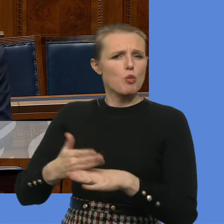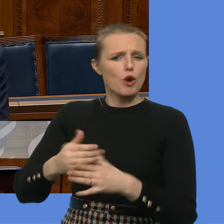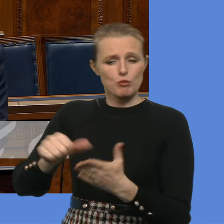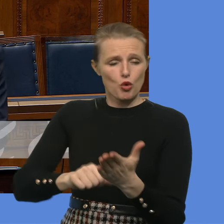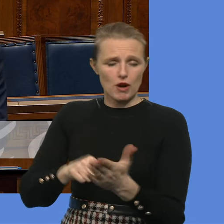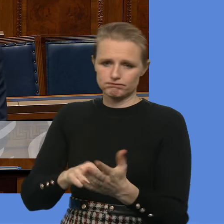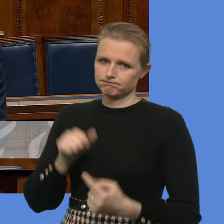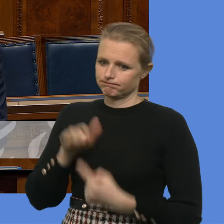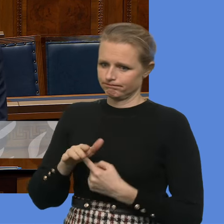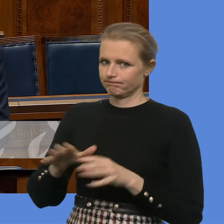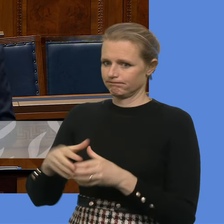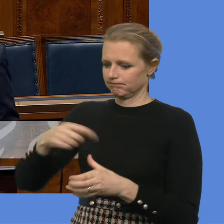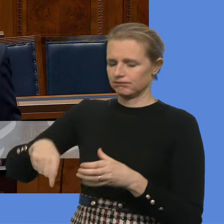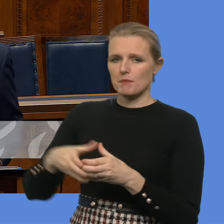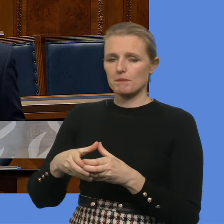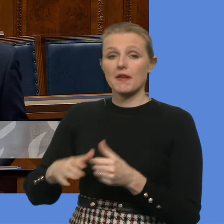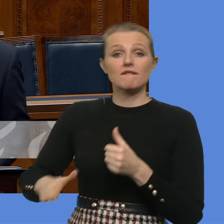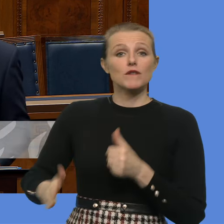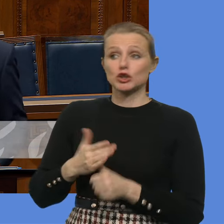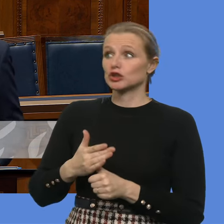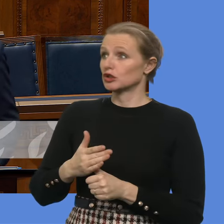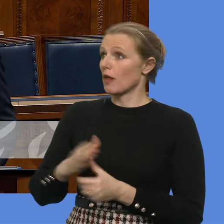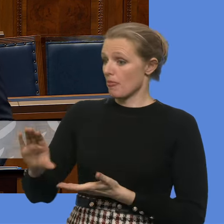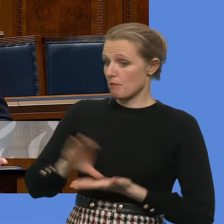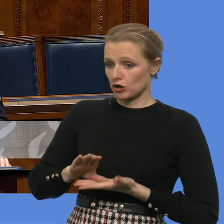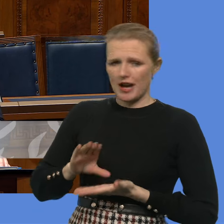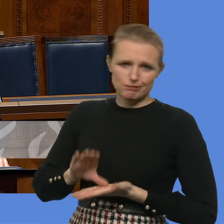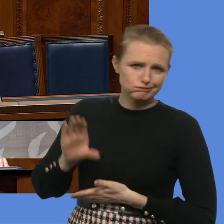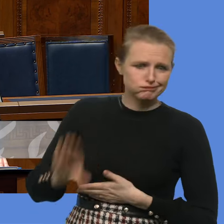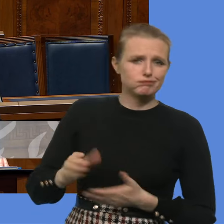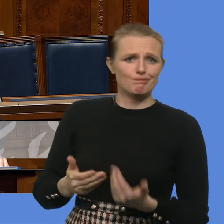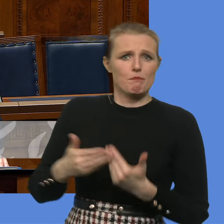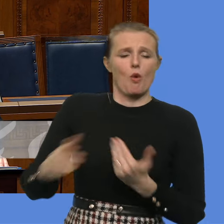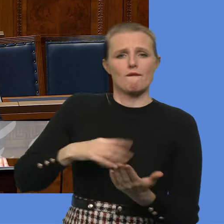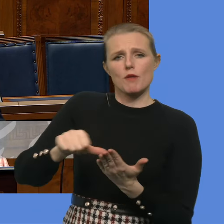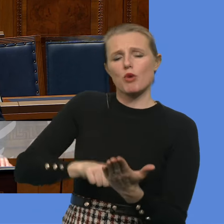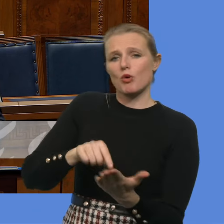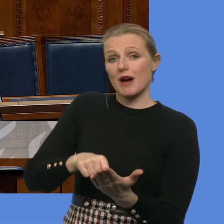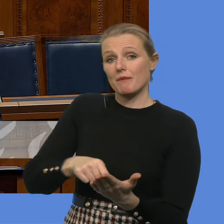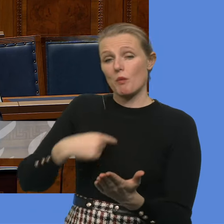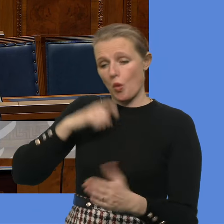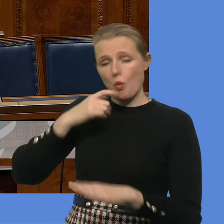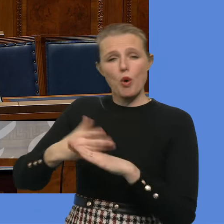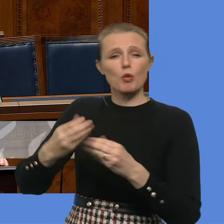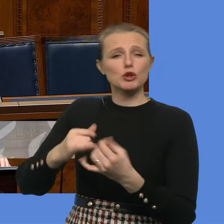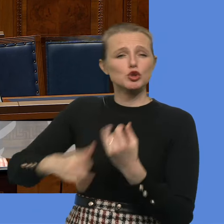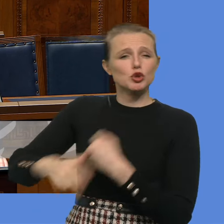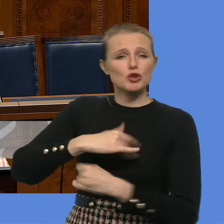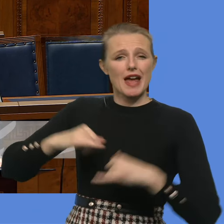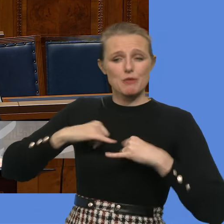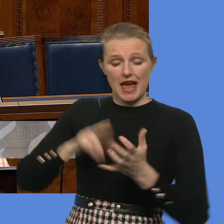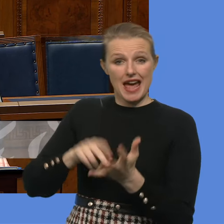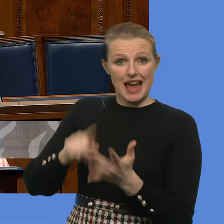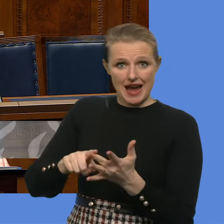play. As an initial measure, I have increased the budget for the programme. My department will now work with Social Enterprise NI to develop an ambitious action